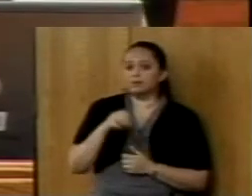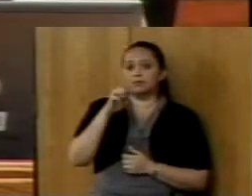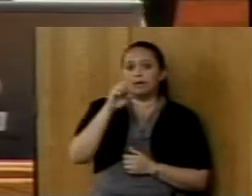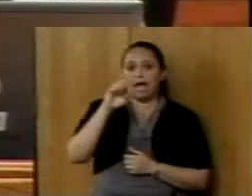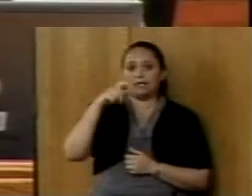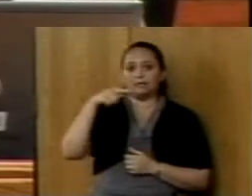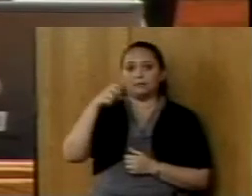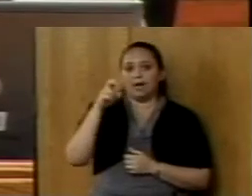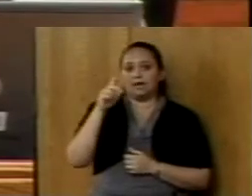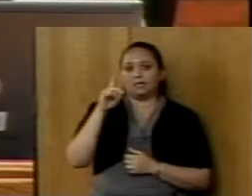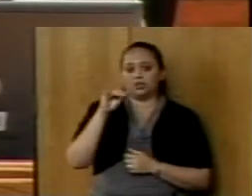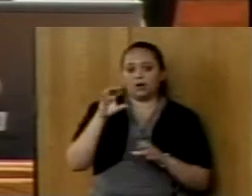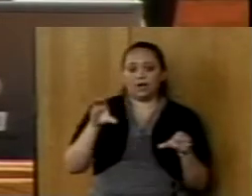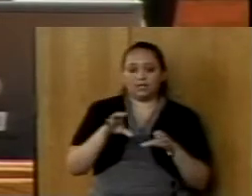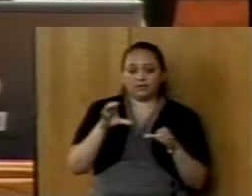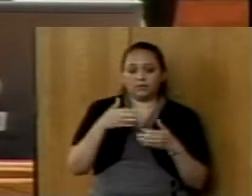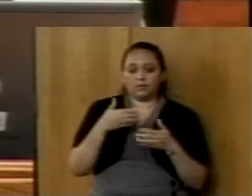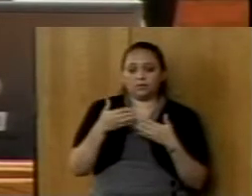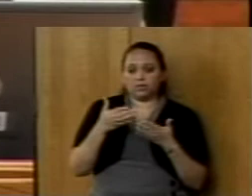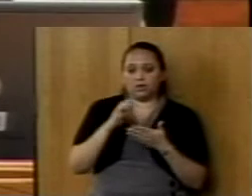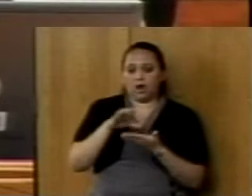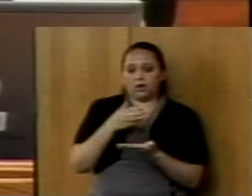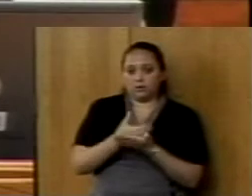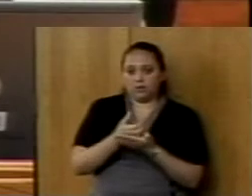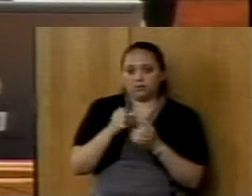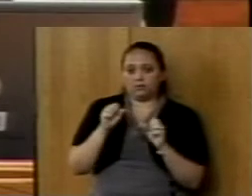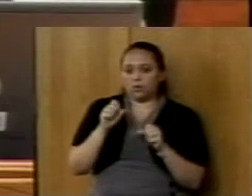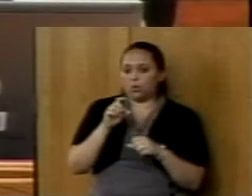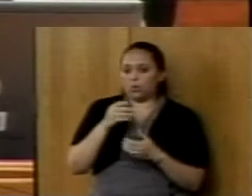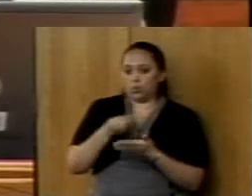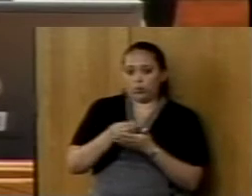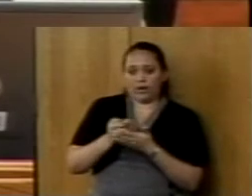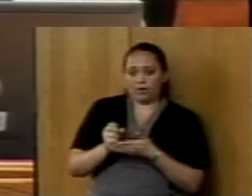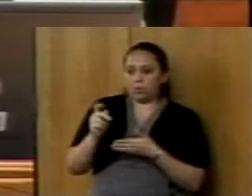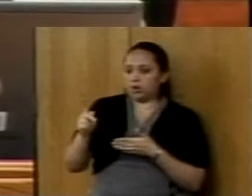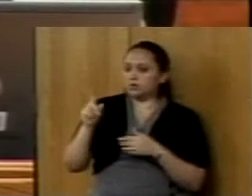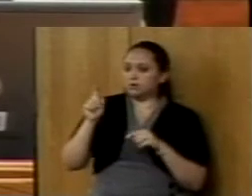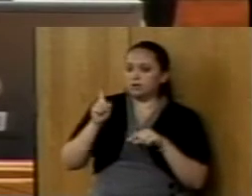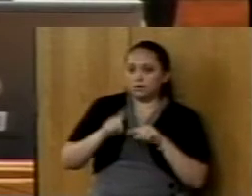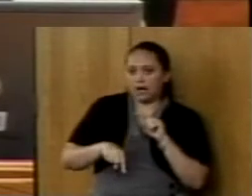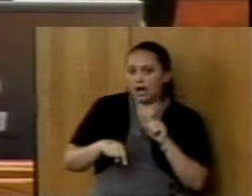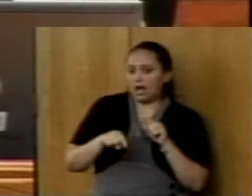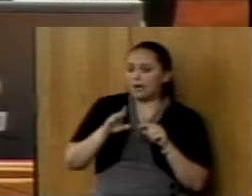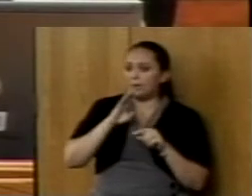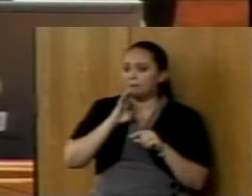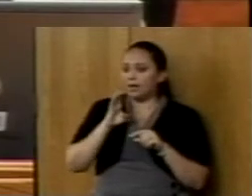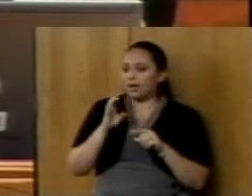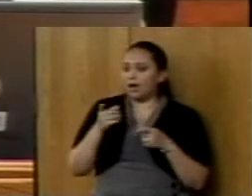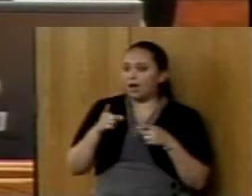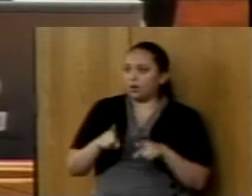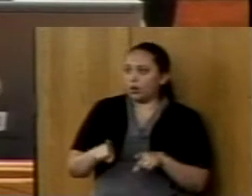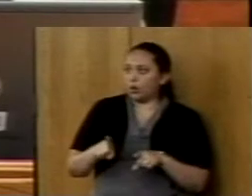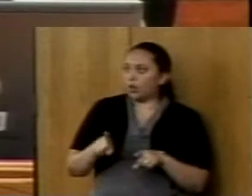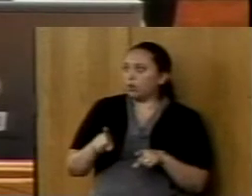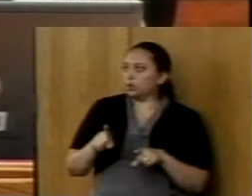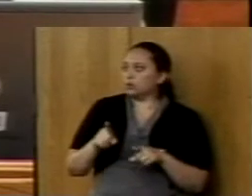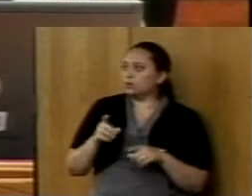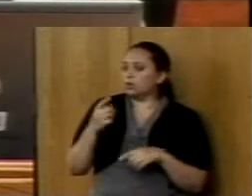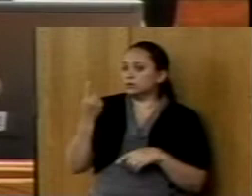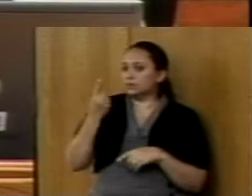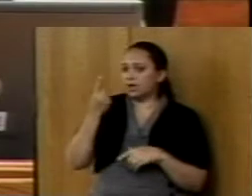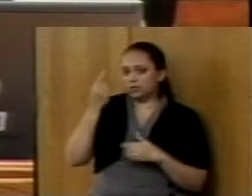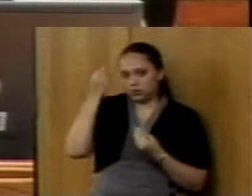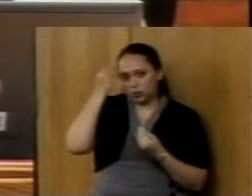Expenditures and or activities of which contractor may claim reimbursement shall not be occurred or claimed subsequent to receipt of such notice